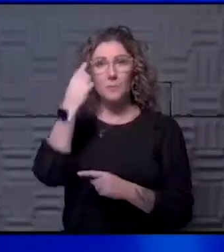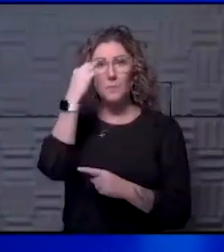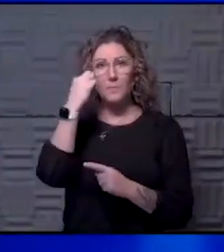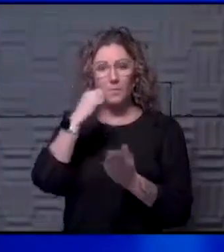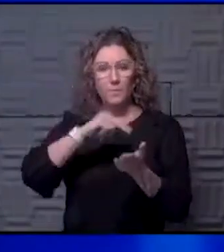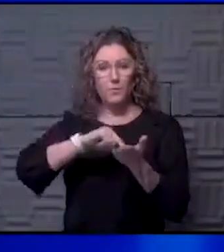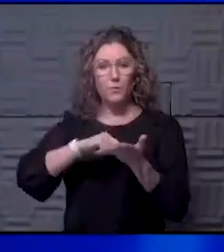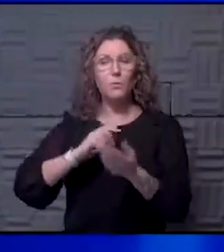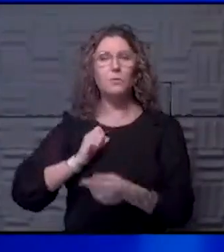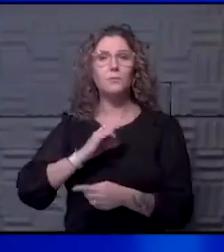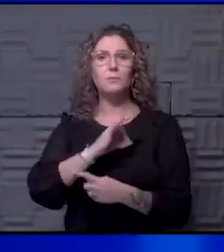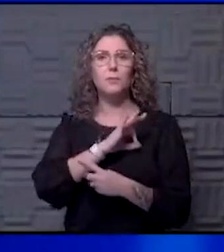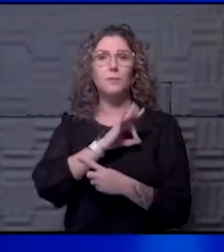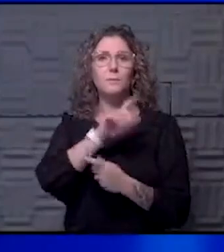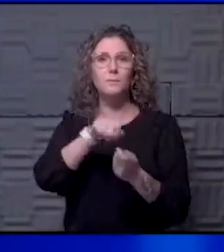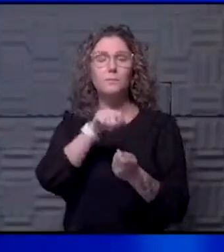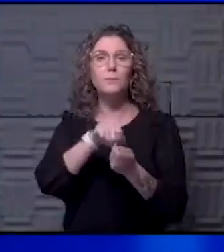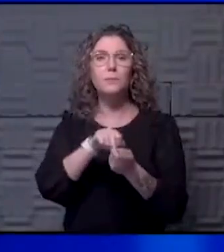staff specifically,